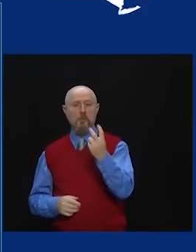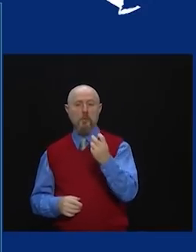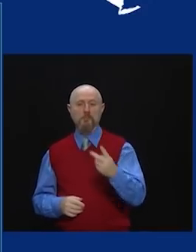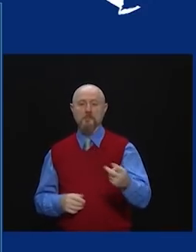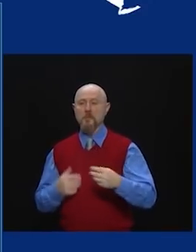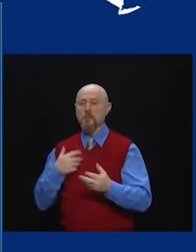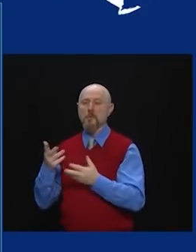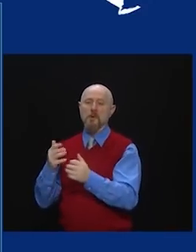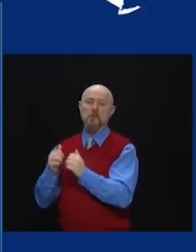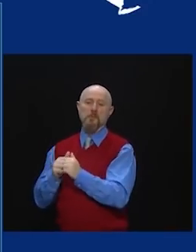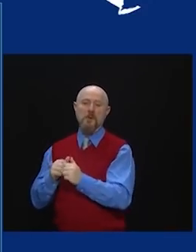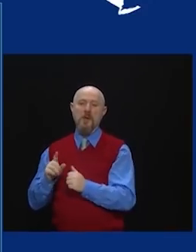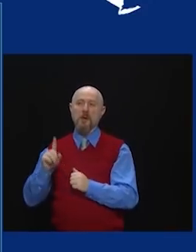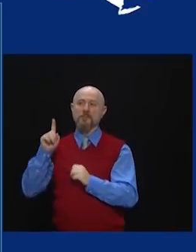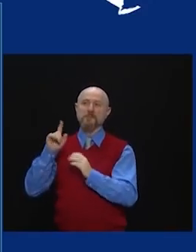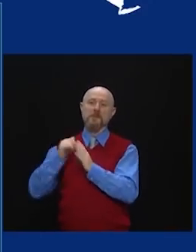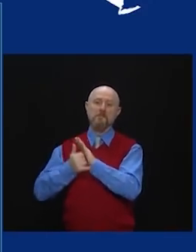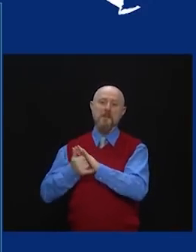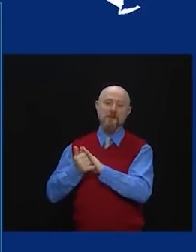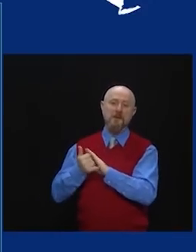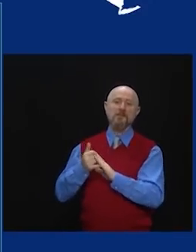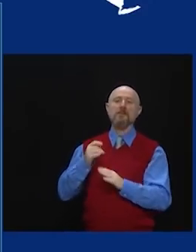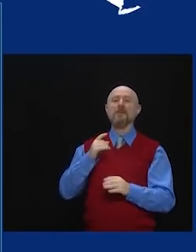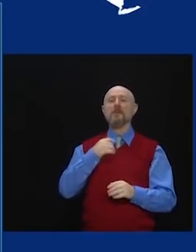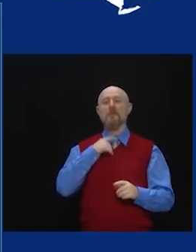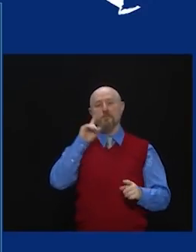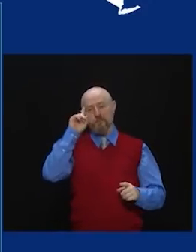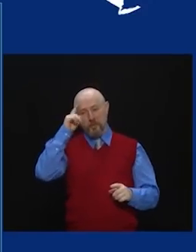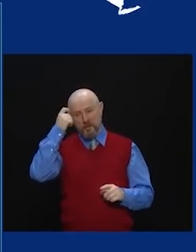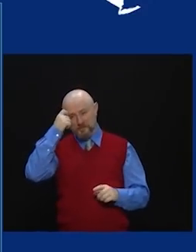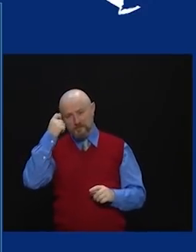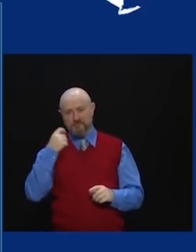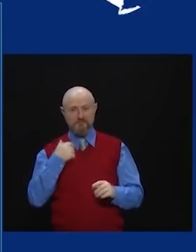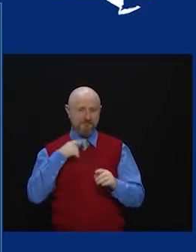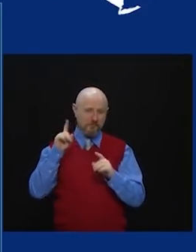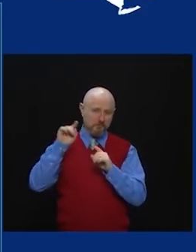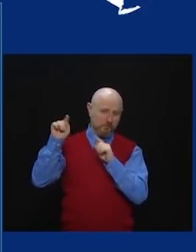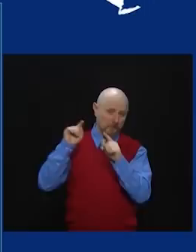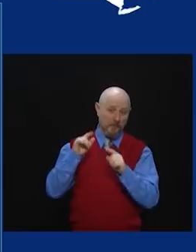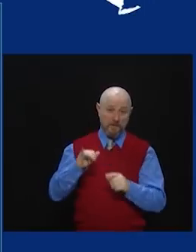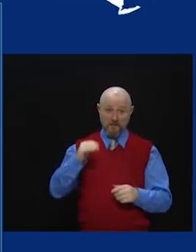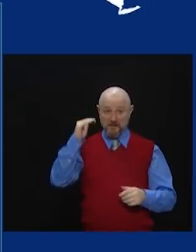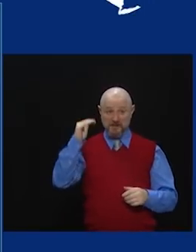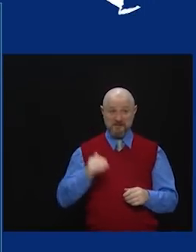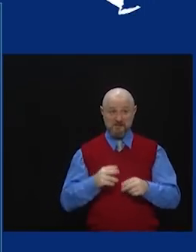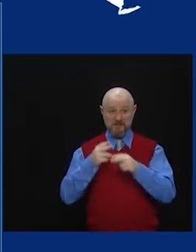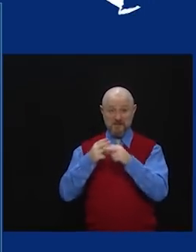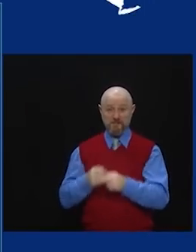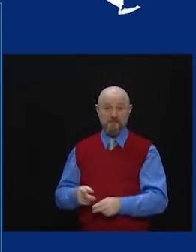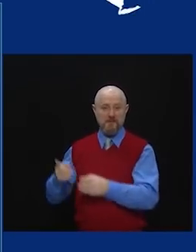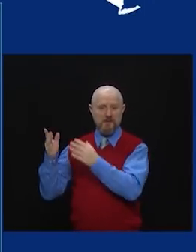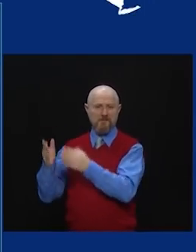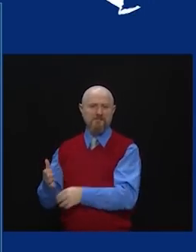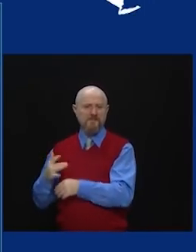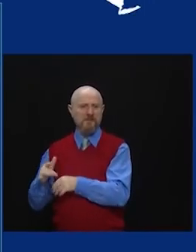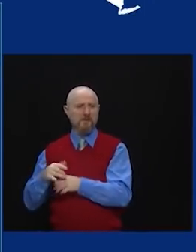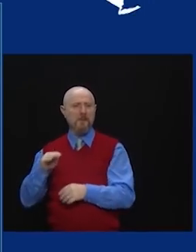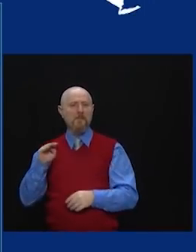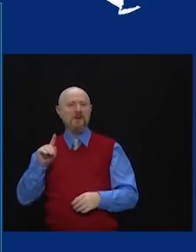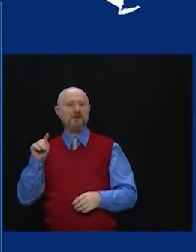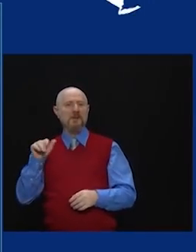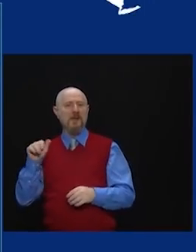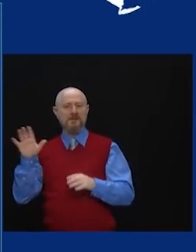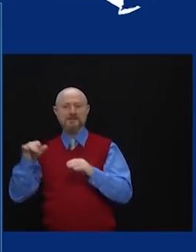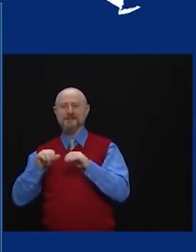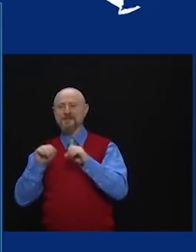out shortly. So you can see all the sites that we have them available at the MTA station. So this is how we've been planning to scale up.